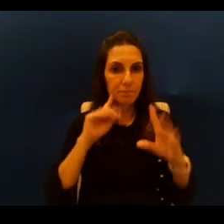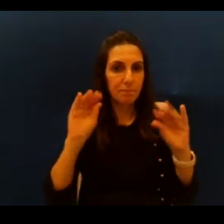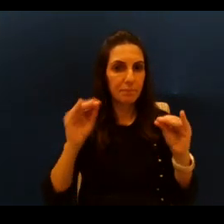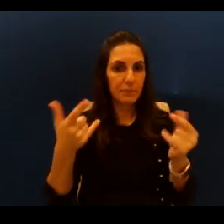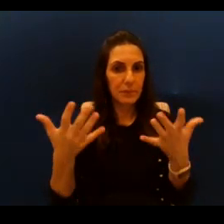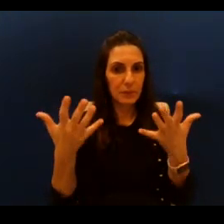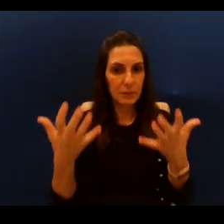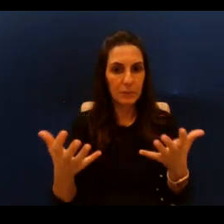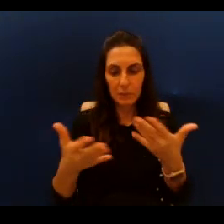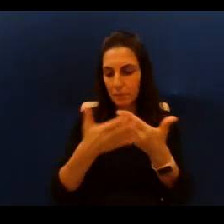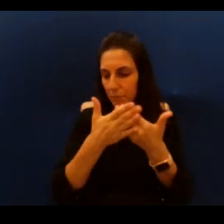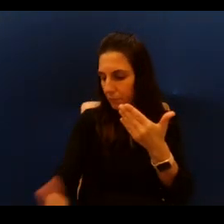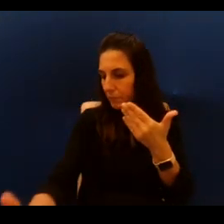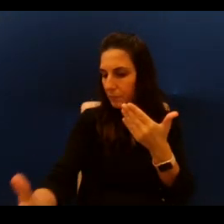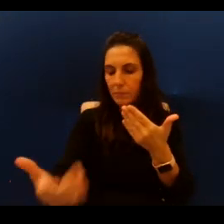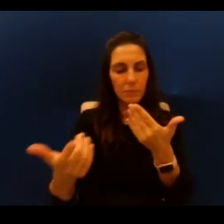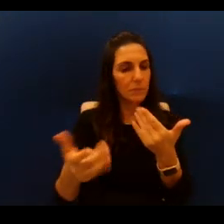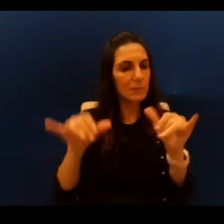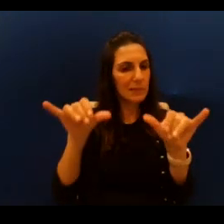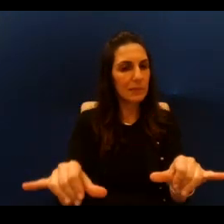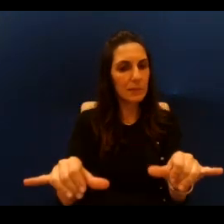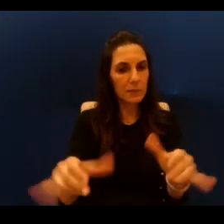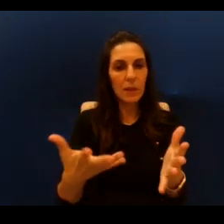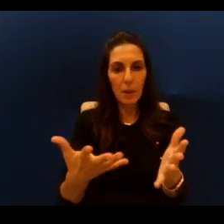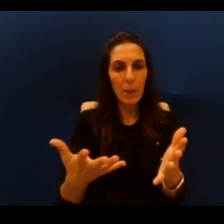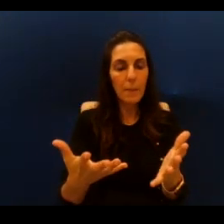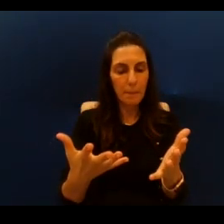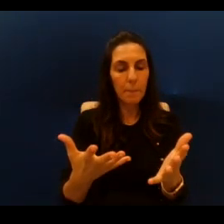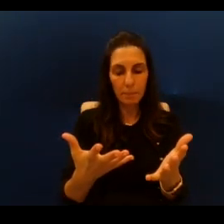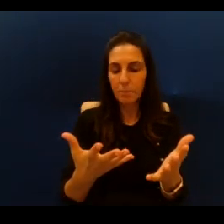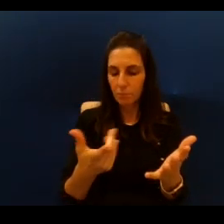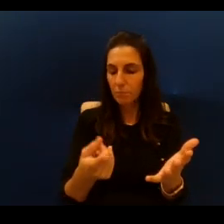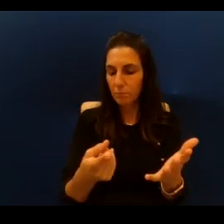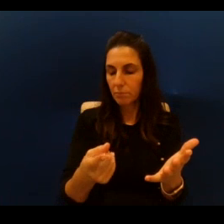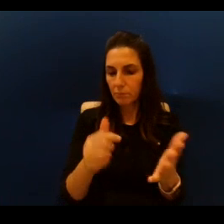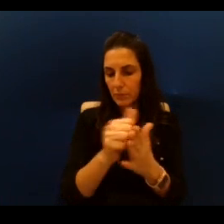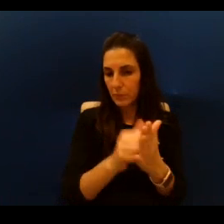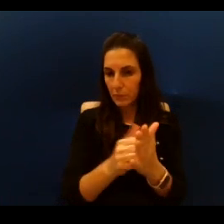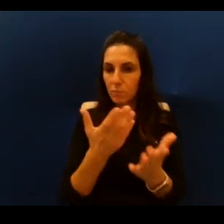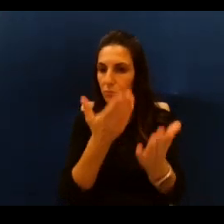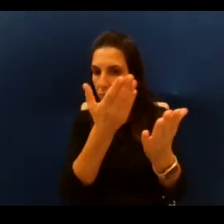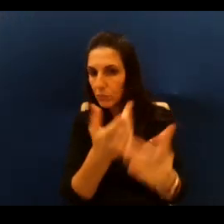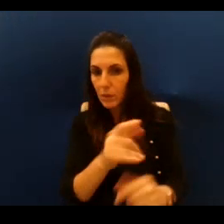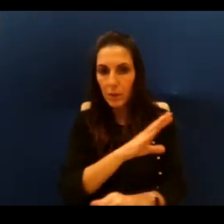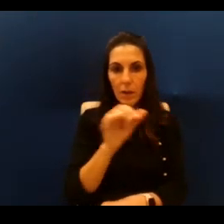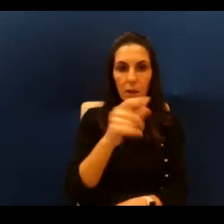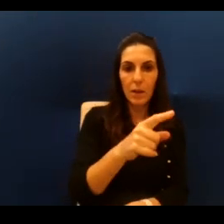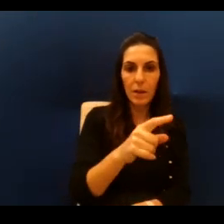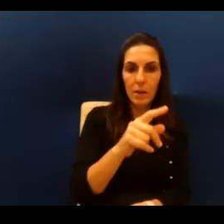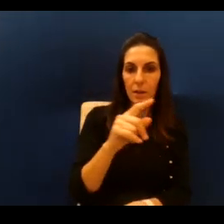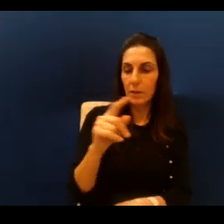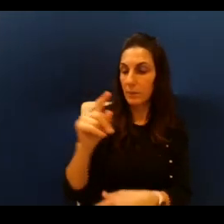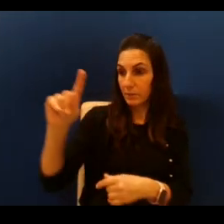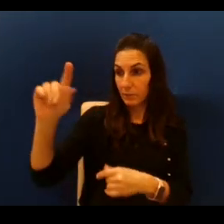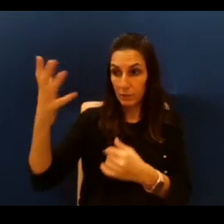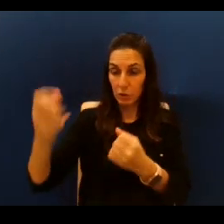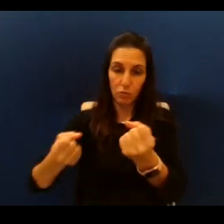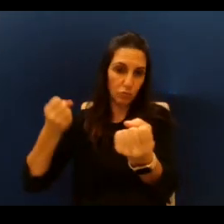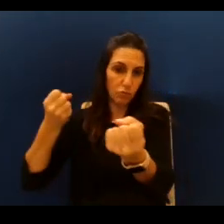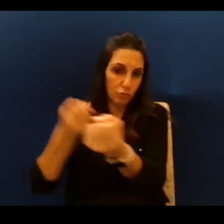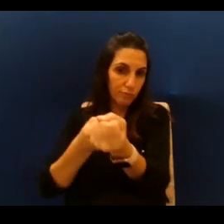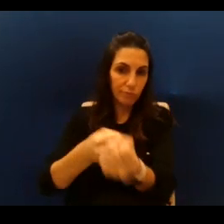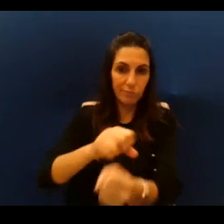approve the remainder of consent agenda? Moved. Second. We have a motion from Board Vice Chair Cruz and the second from Board Member